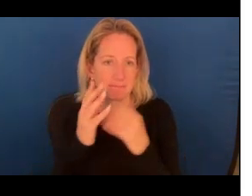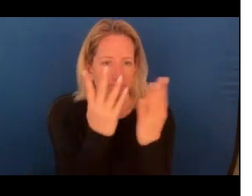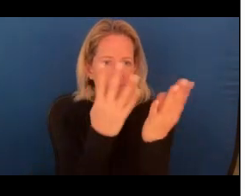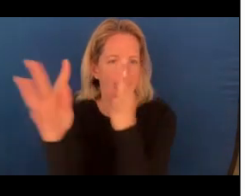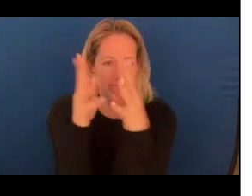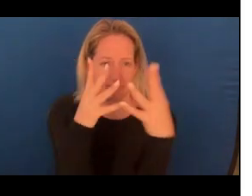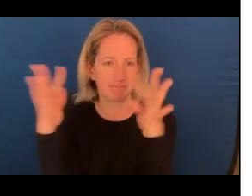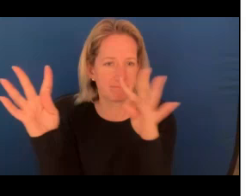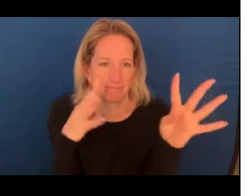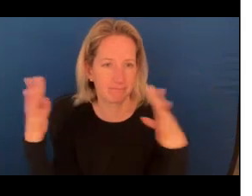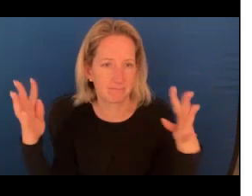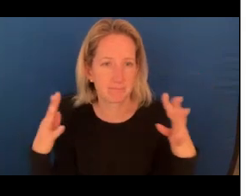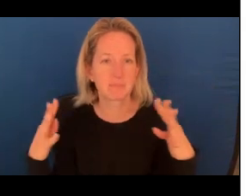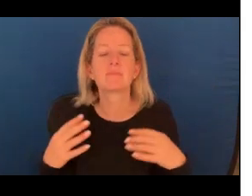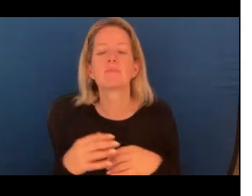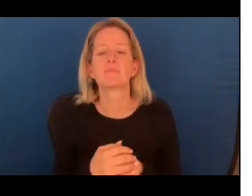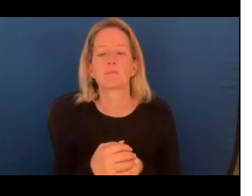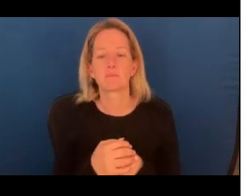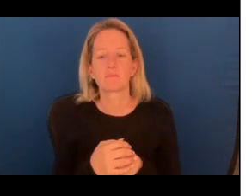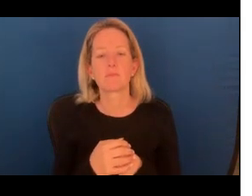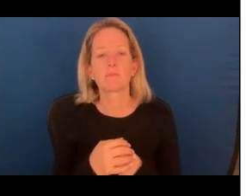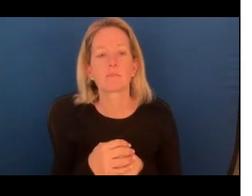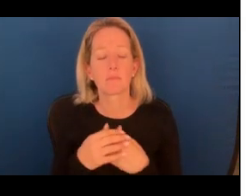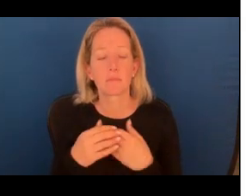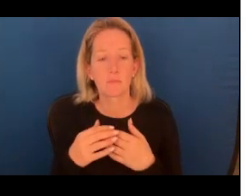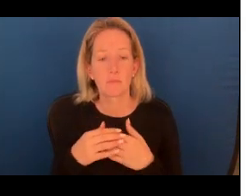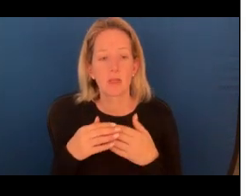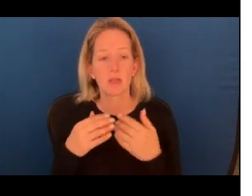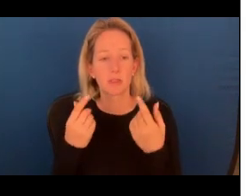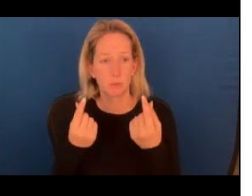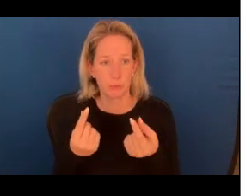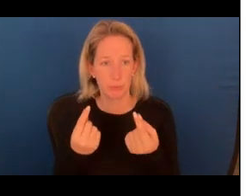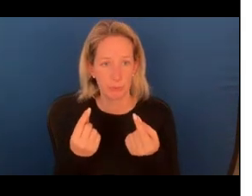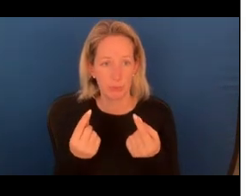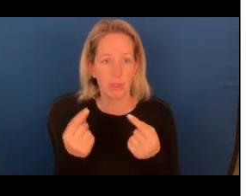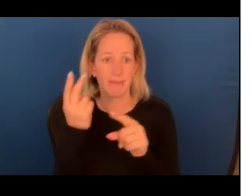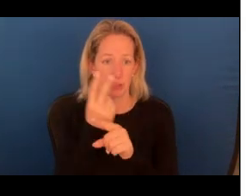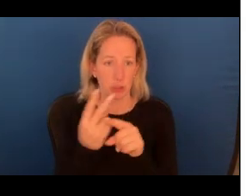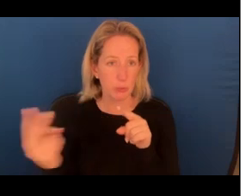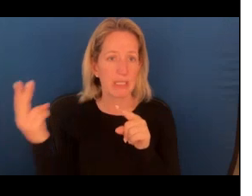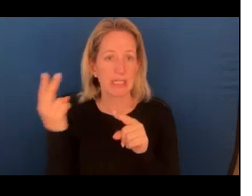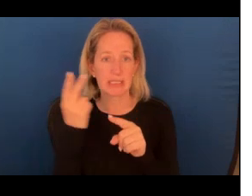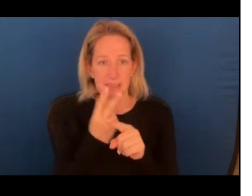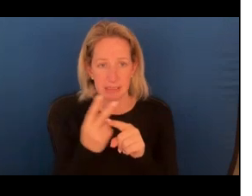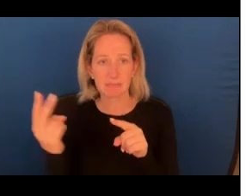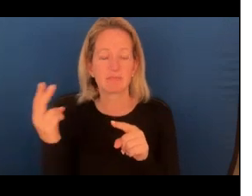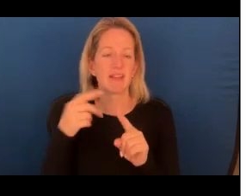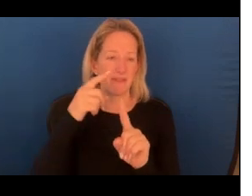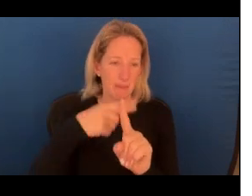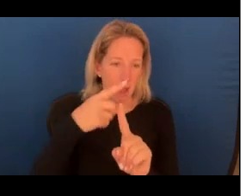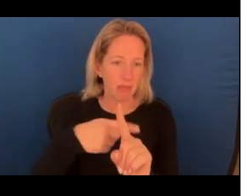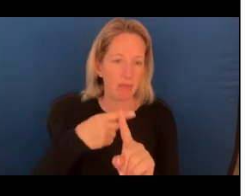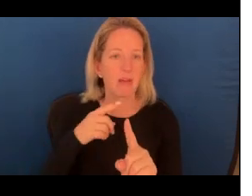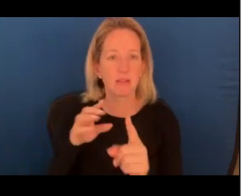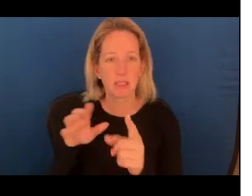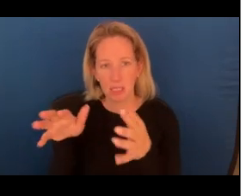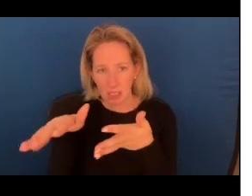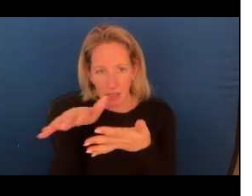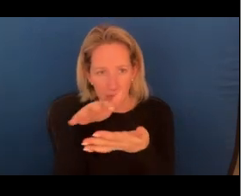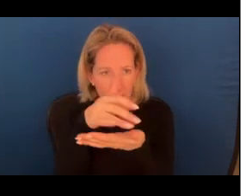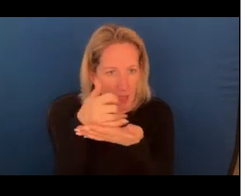Next. And so what we're doing is every about 2 weeks to a month, we are going out and collecting samples from